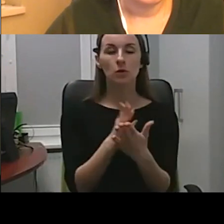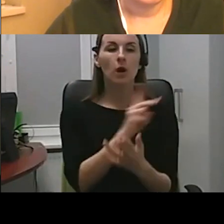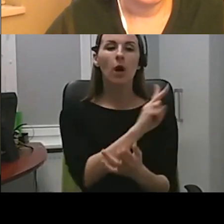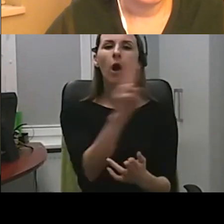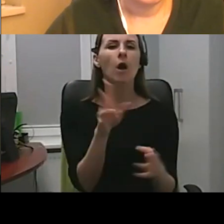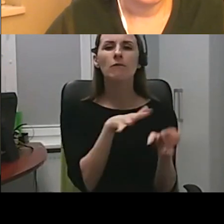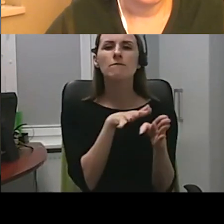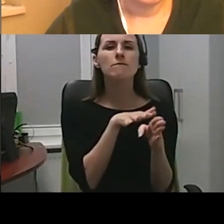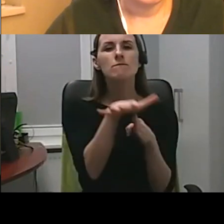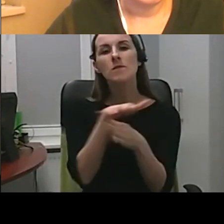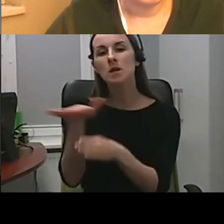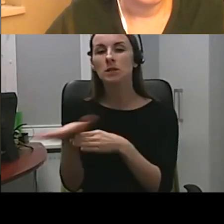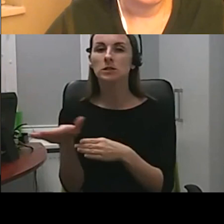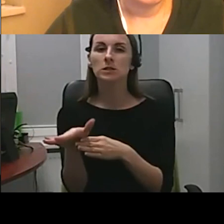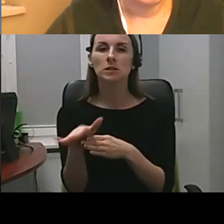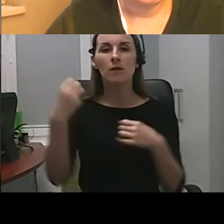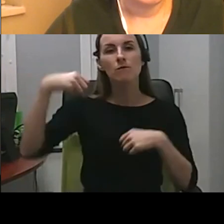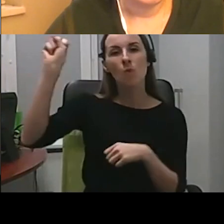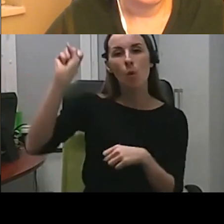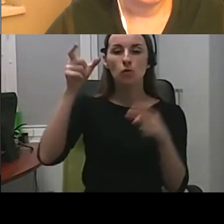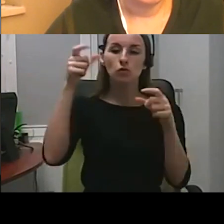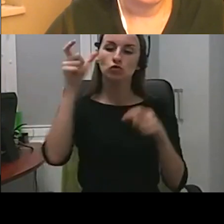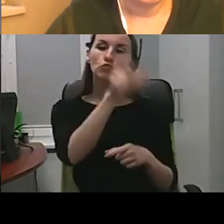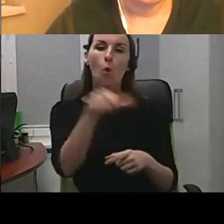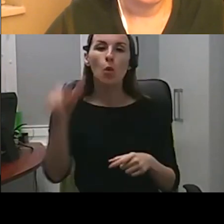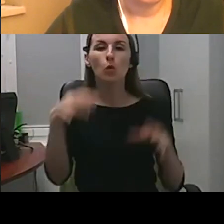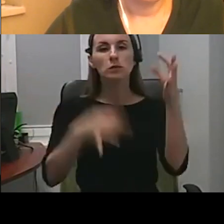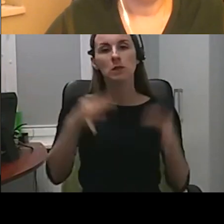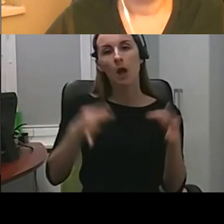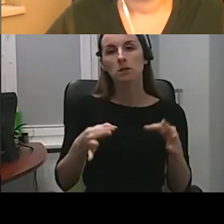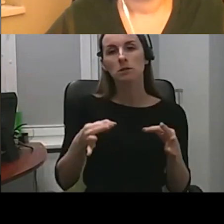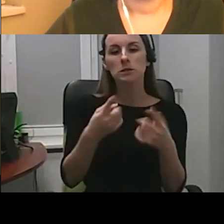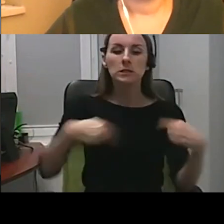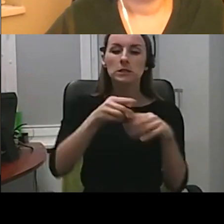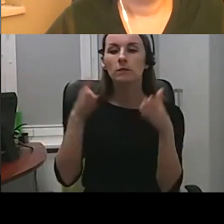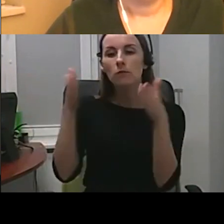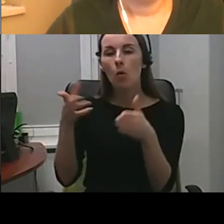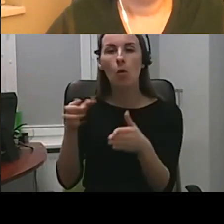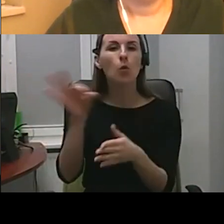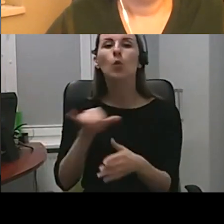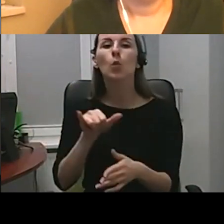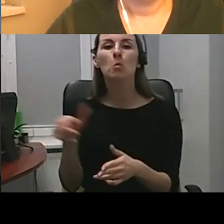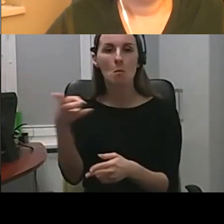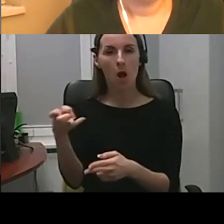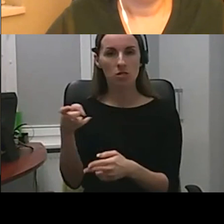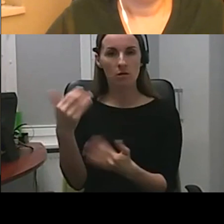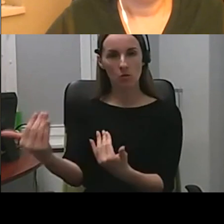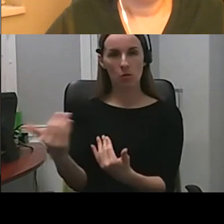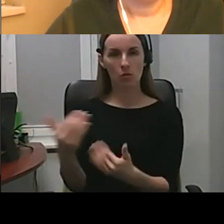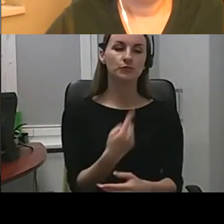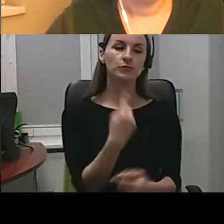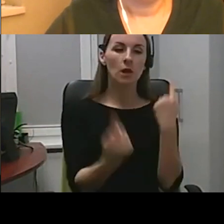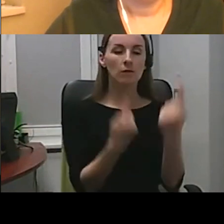Belarus. On the personal level, individually, I think that every ambassador, every politician, every